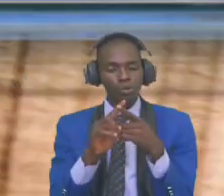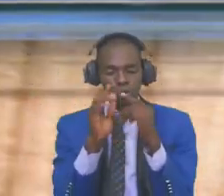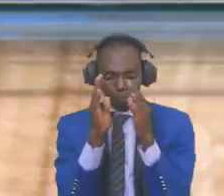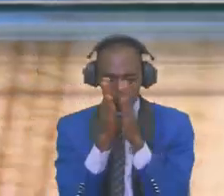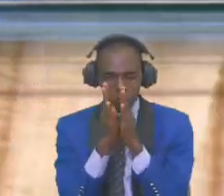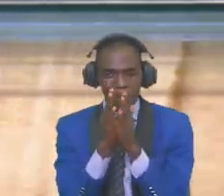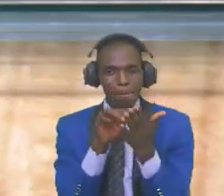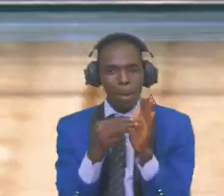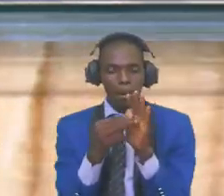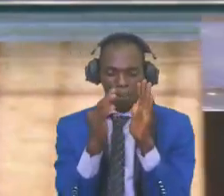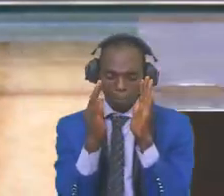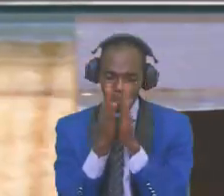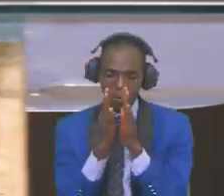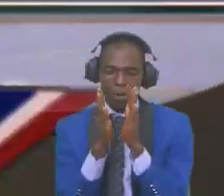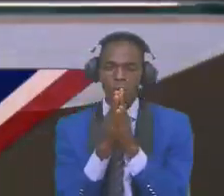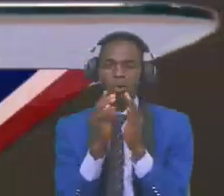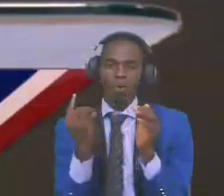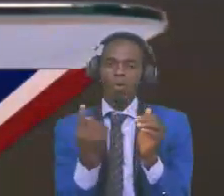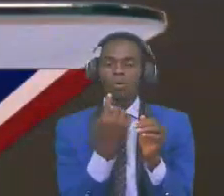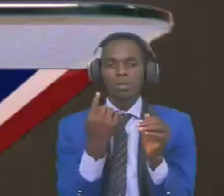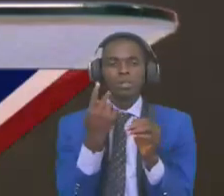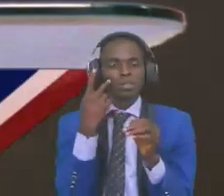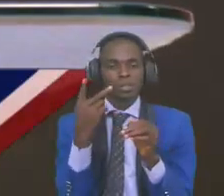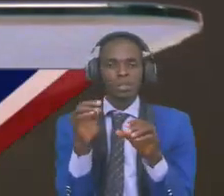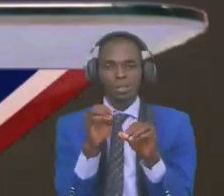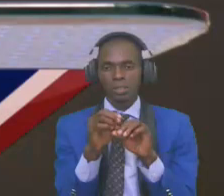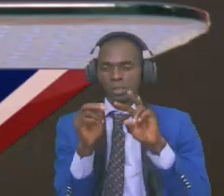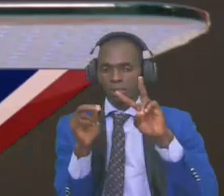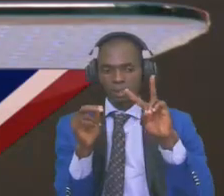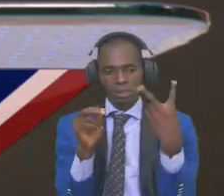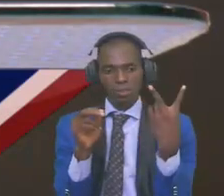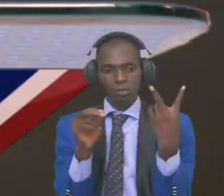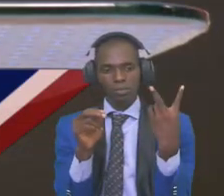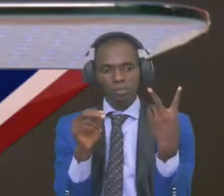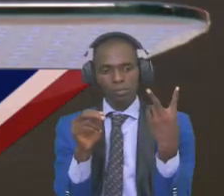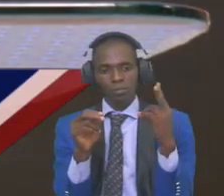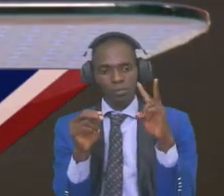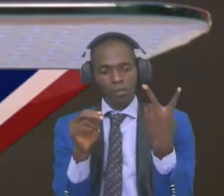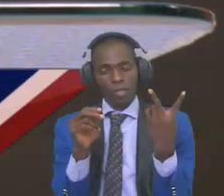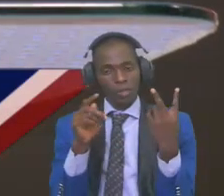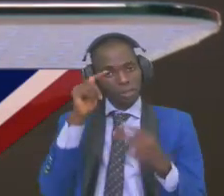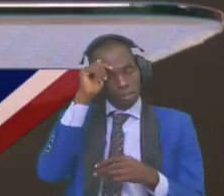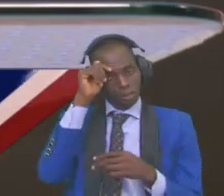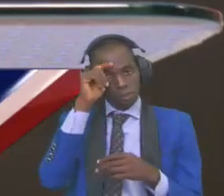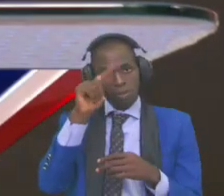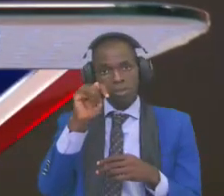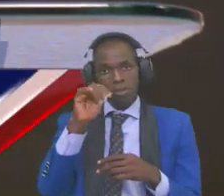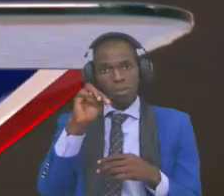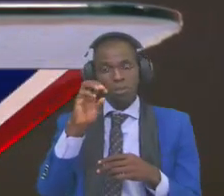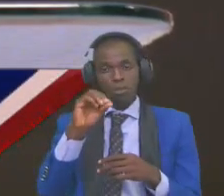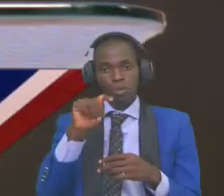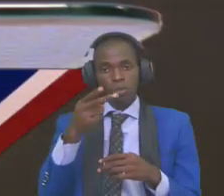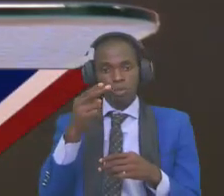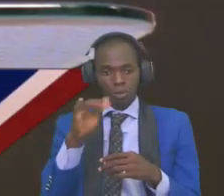in 2 Timothy chapter 4, reading from verse 3, describing